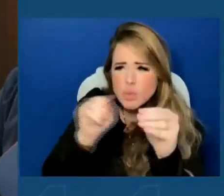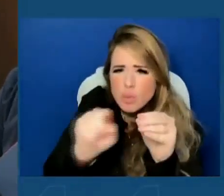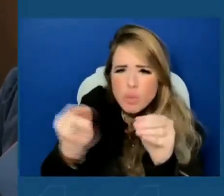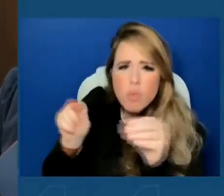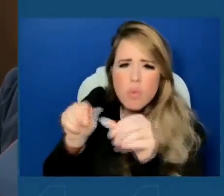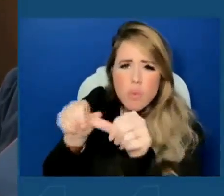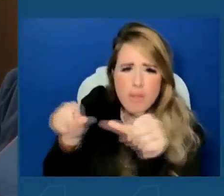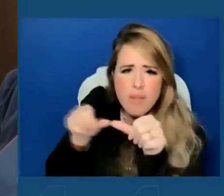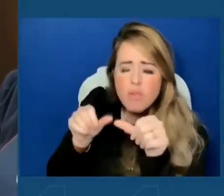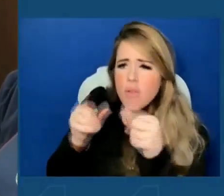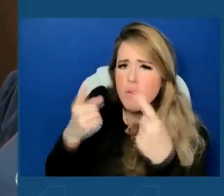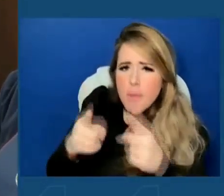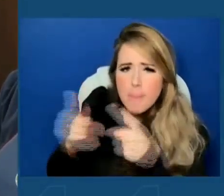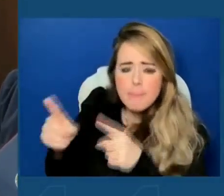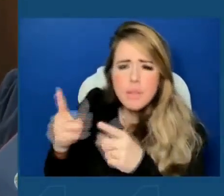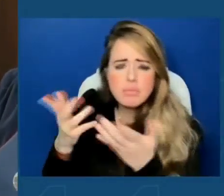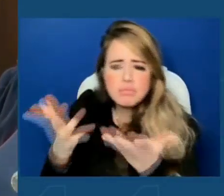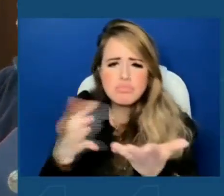storms?